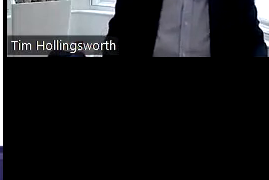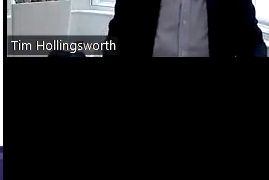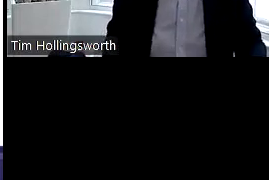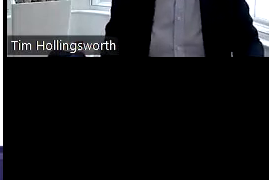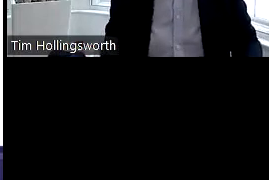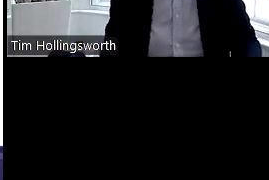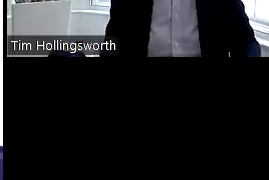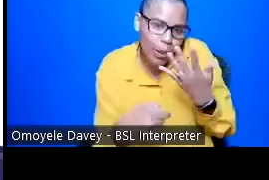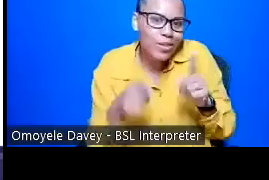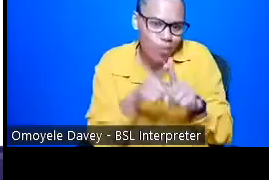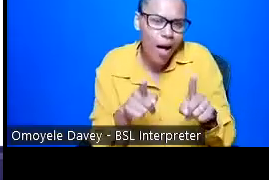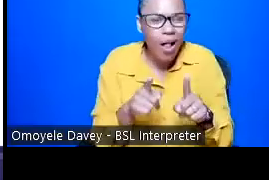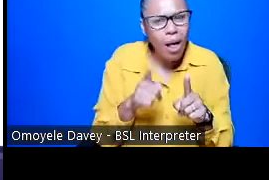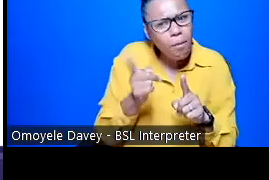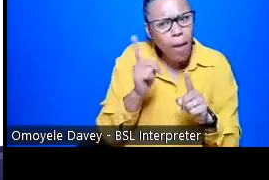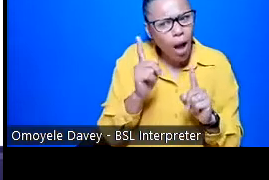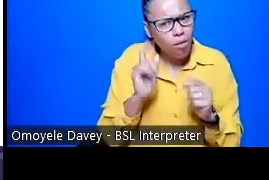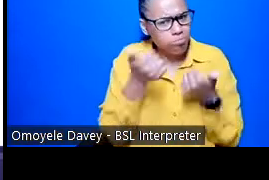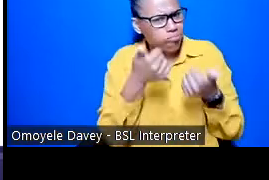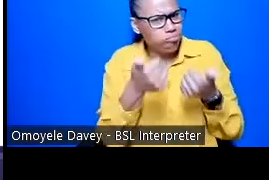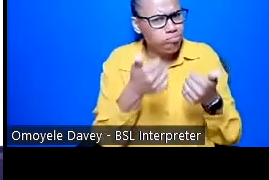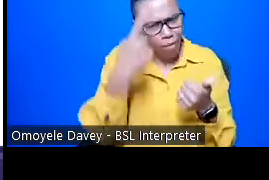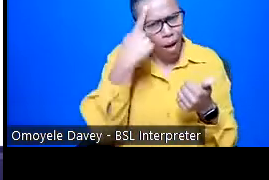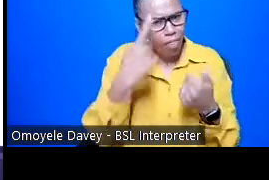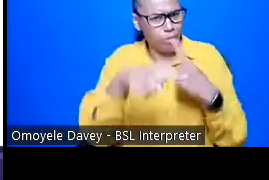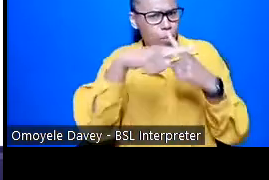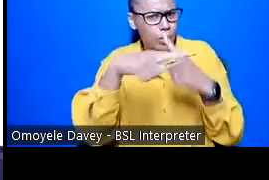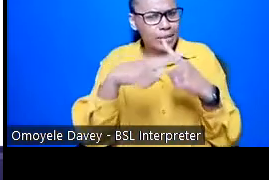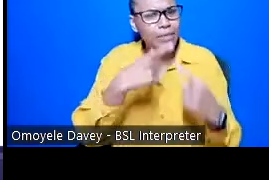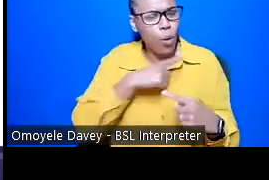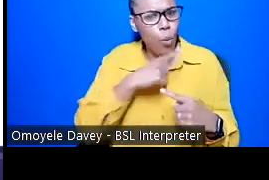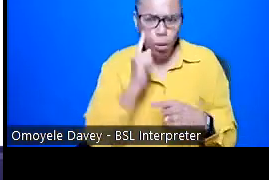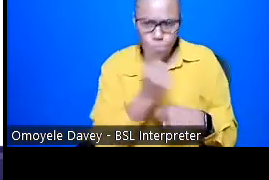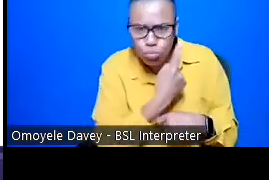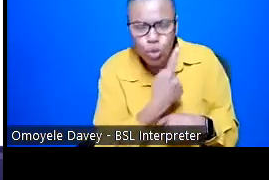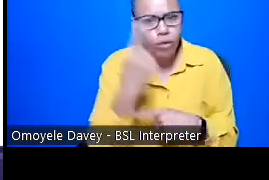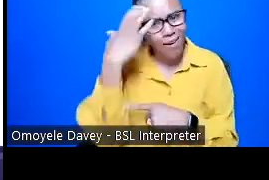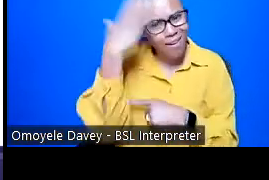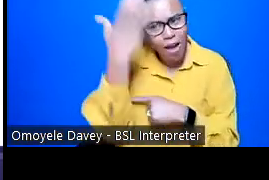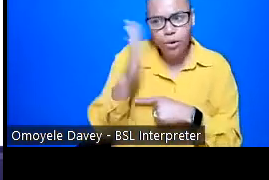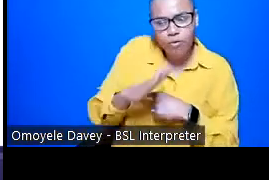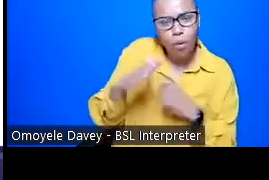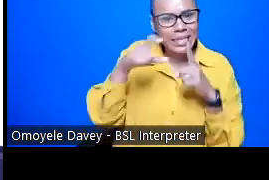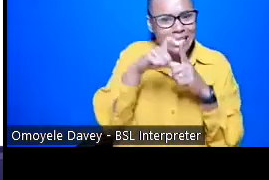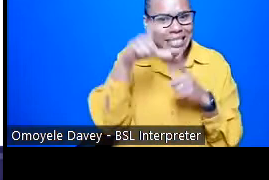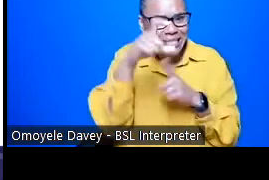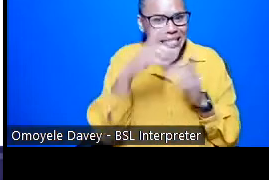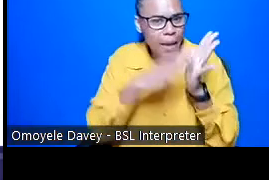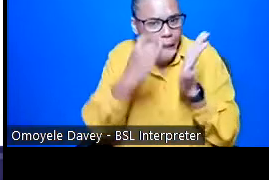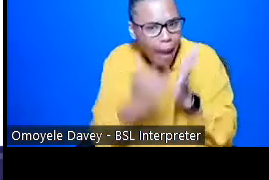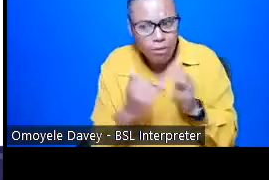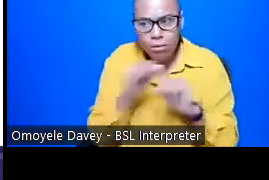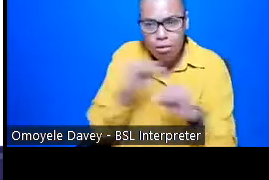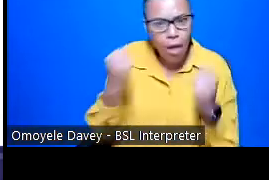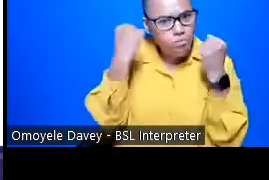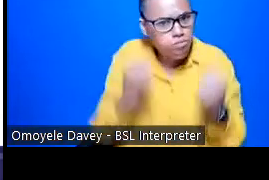sign, because I think what it shows is just how, from government's point of view, from DCMS, the ambition that they have, the